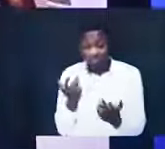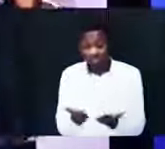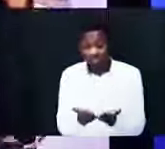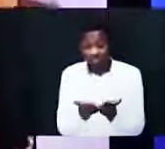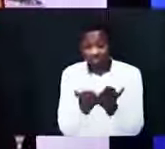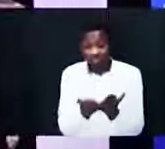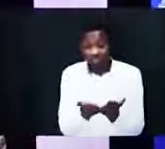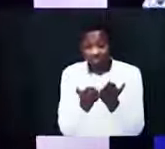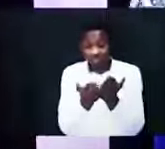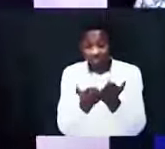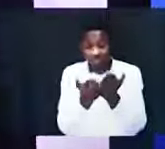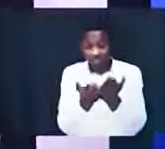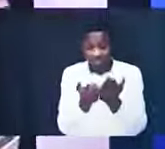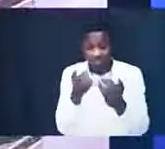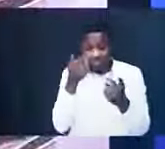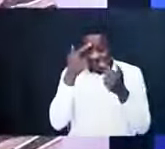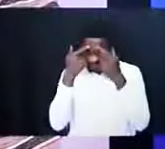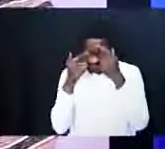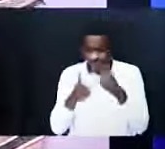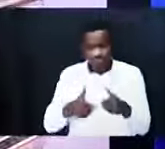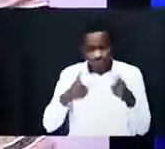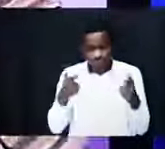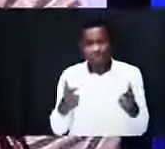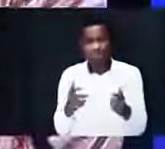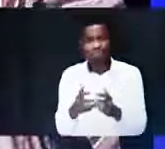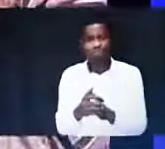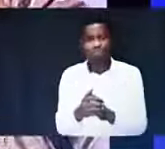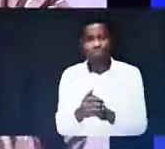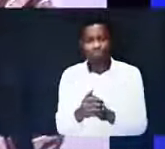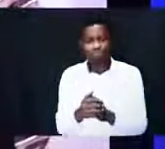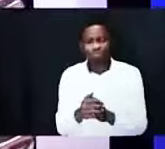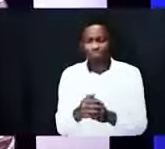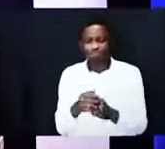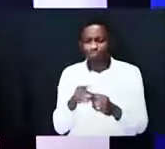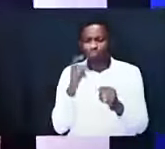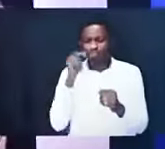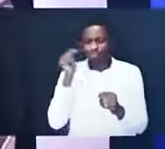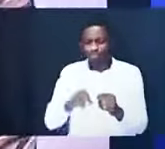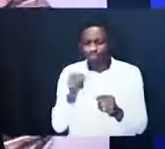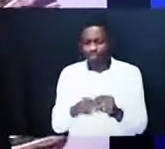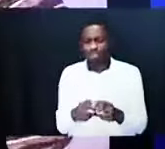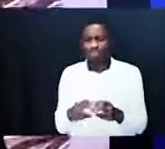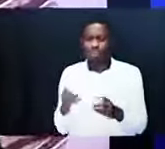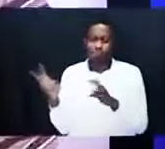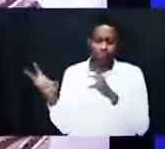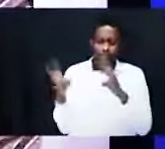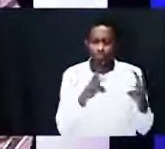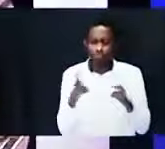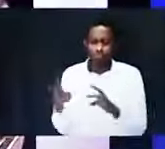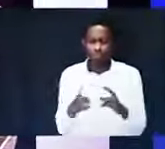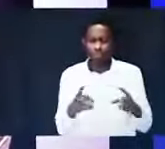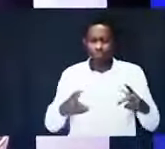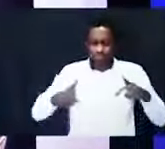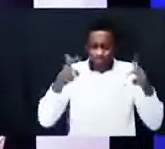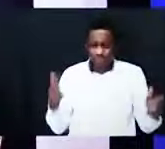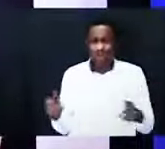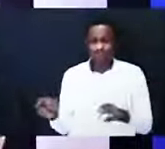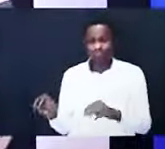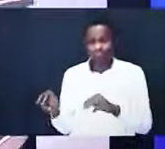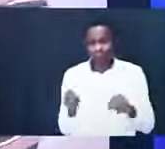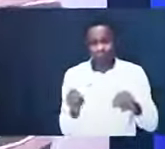Because it is big. It is driven by fierce winds. If you want real